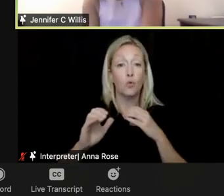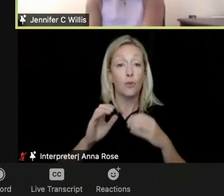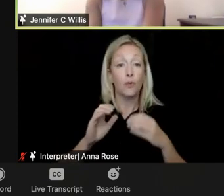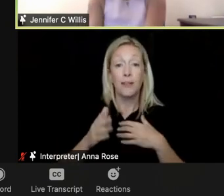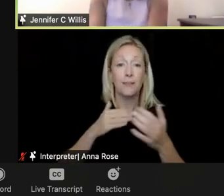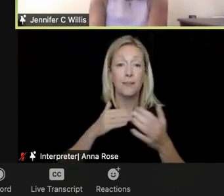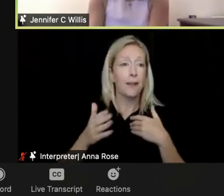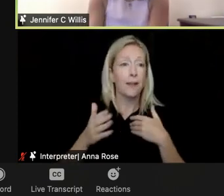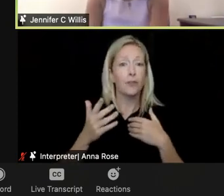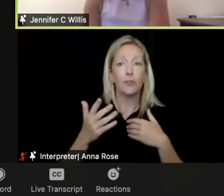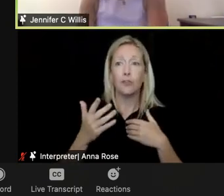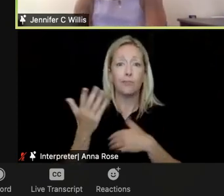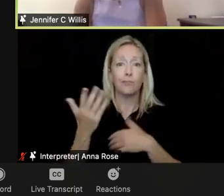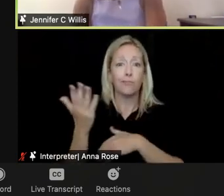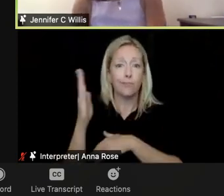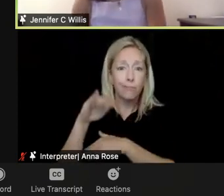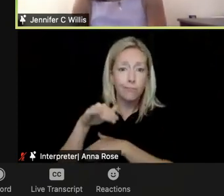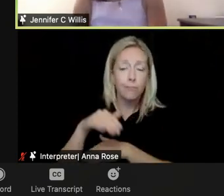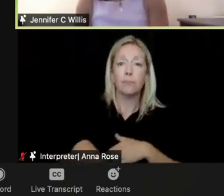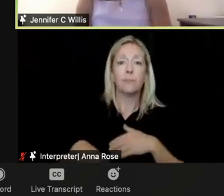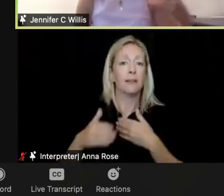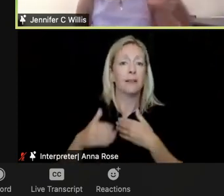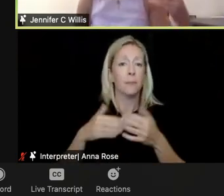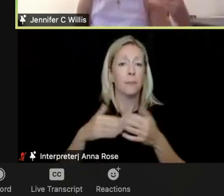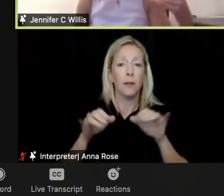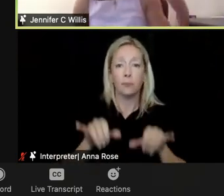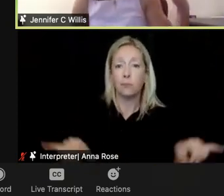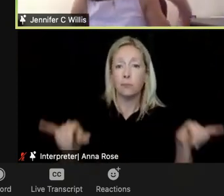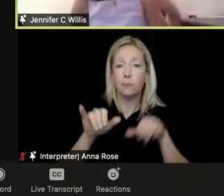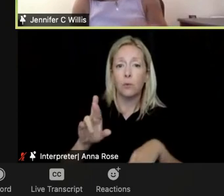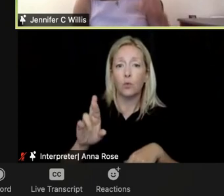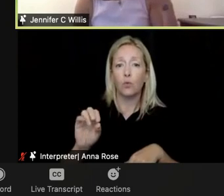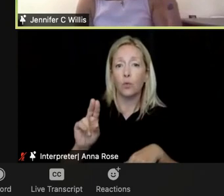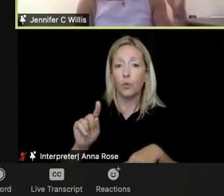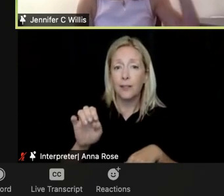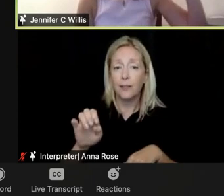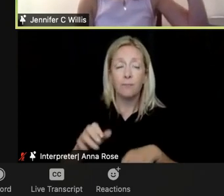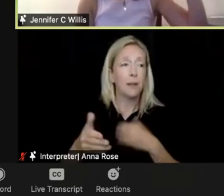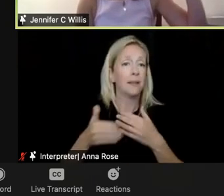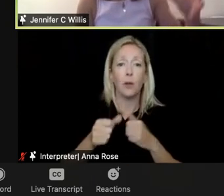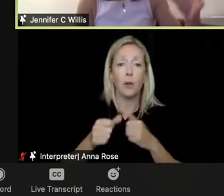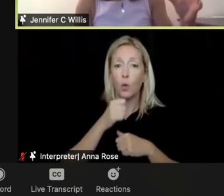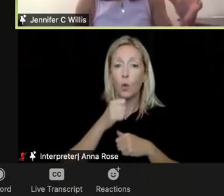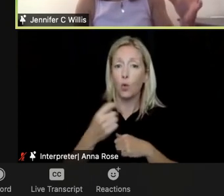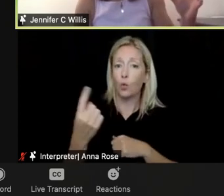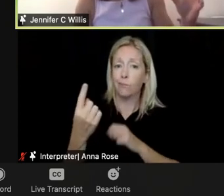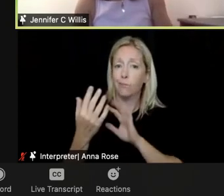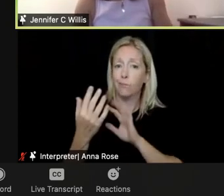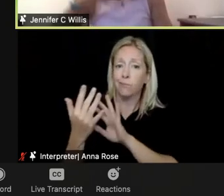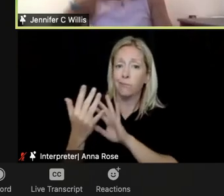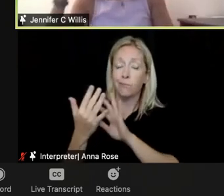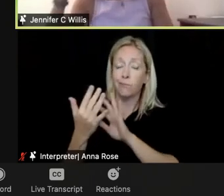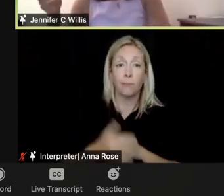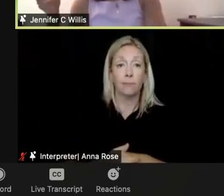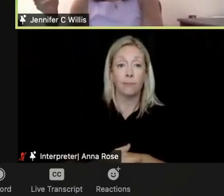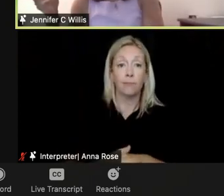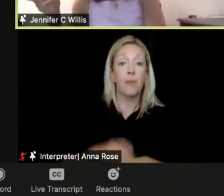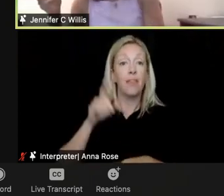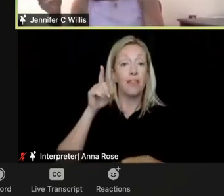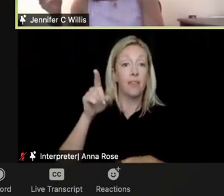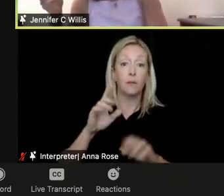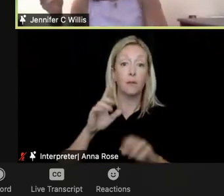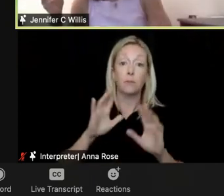routines, different communication partners? This is a great tool to be completed by both the family and the